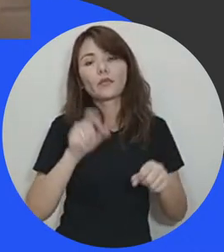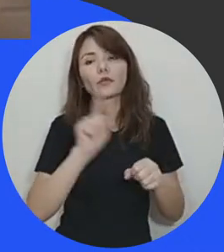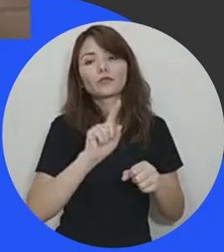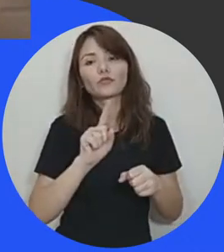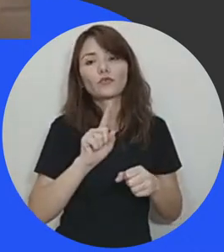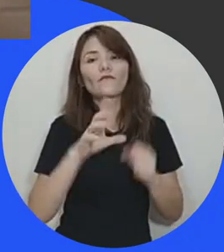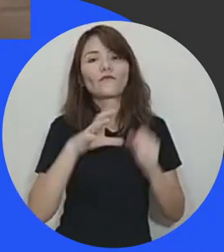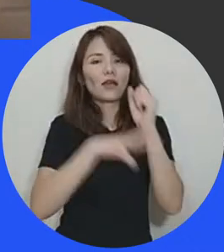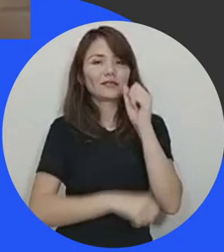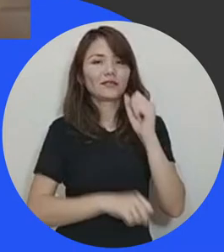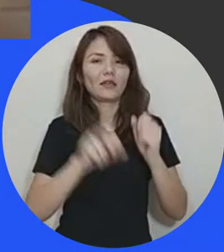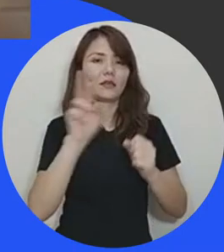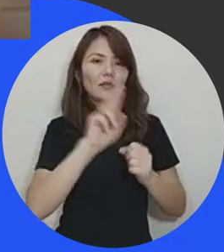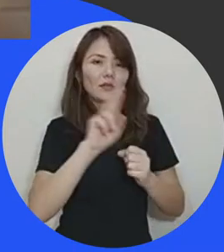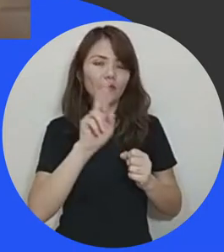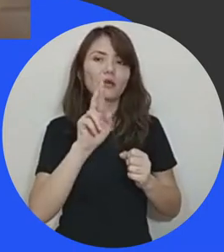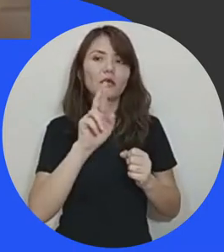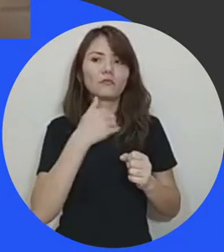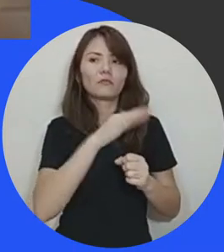approximate area where that happened as well.